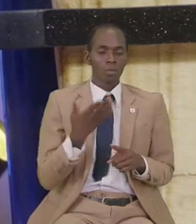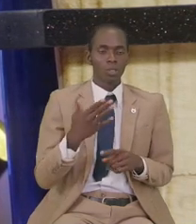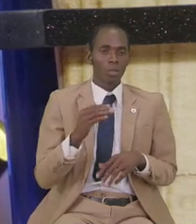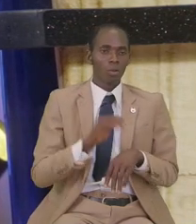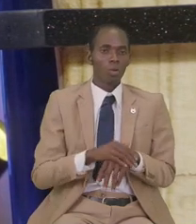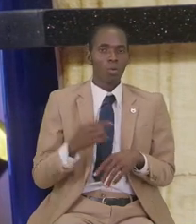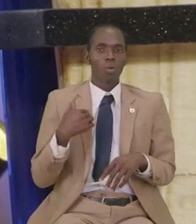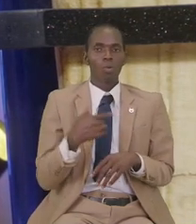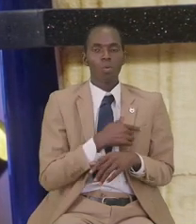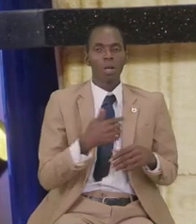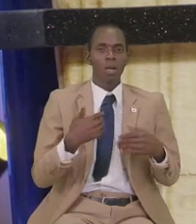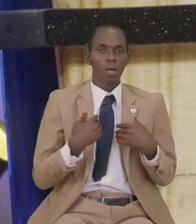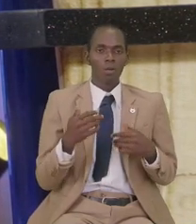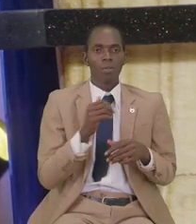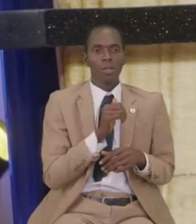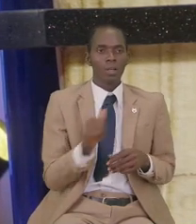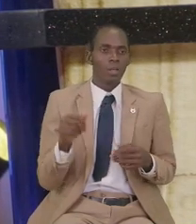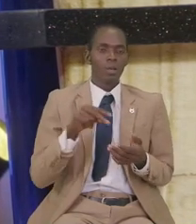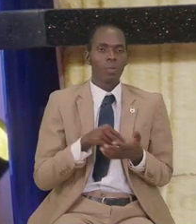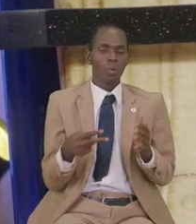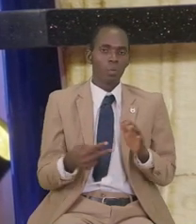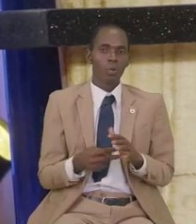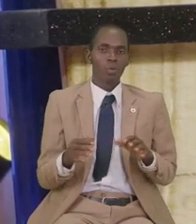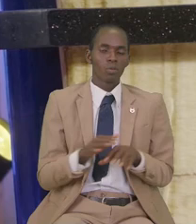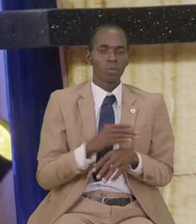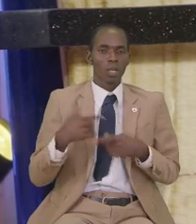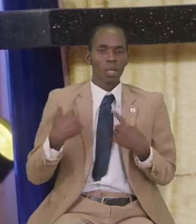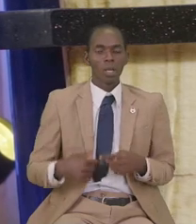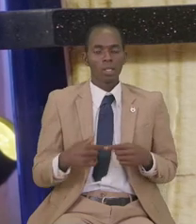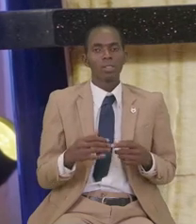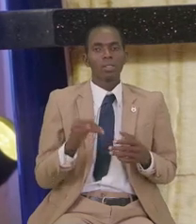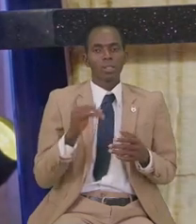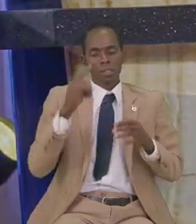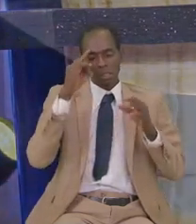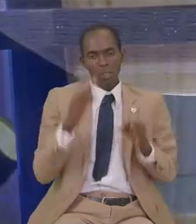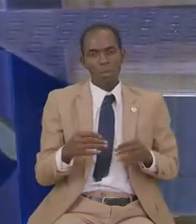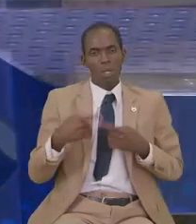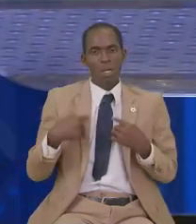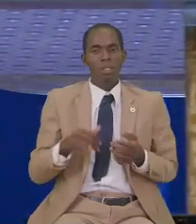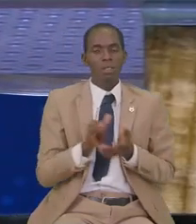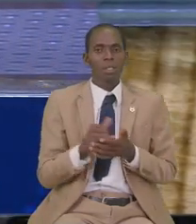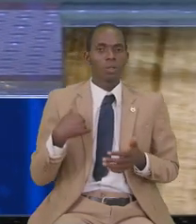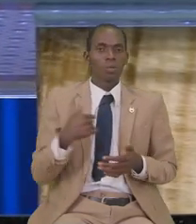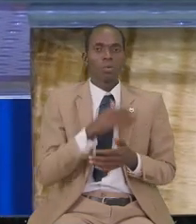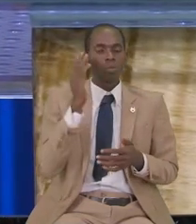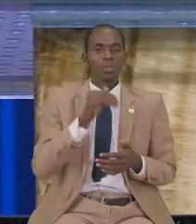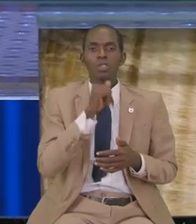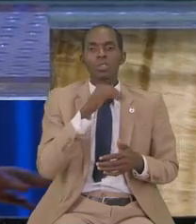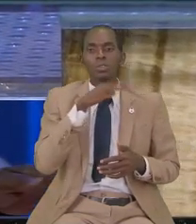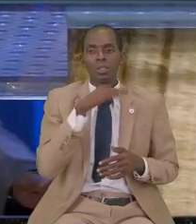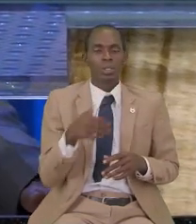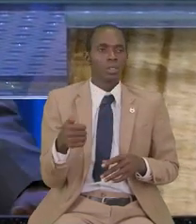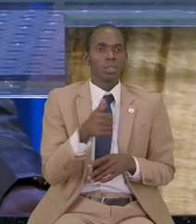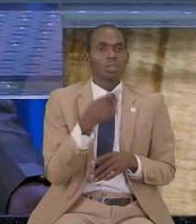a purposeful heart that we're not going to defile ourselves. Mark chapter 7, I'm reading from